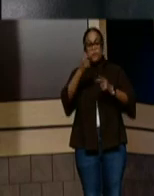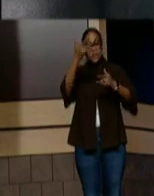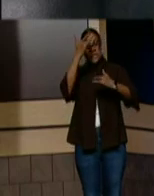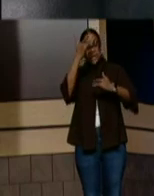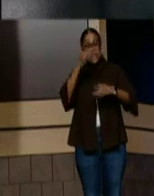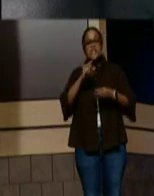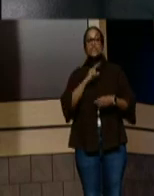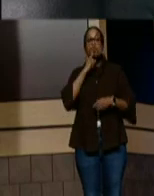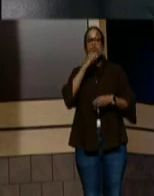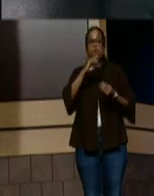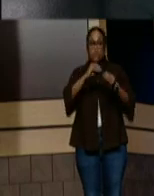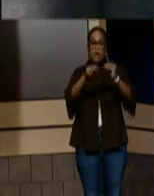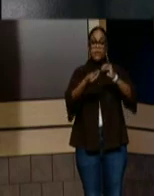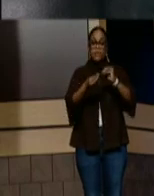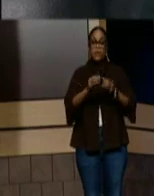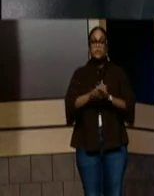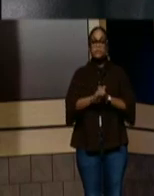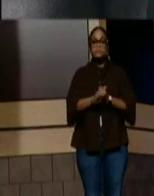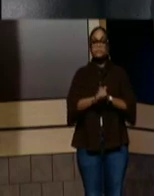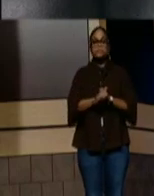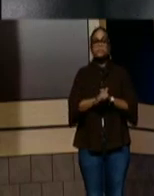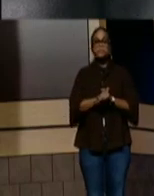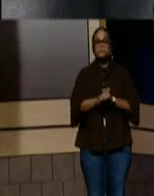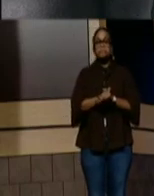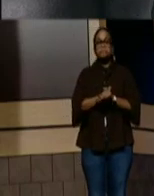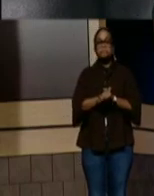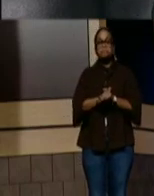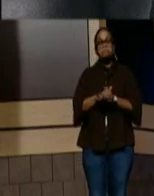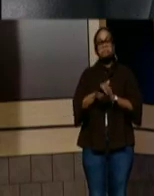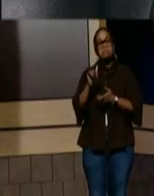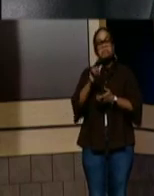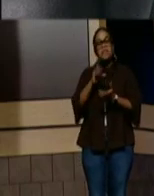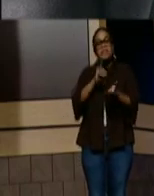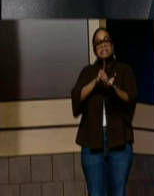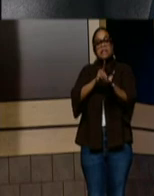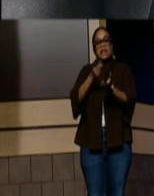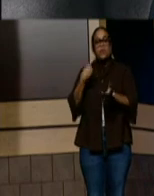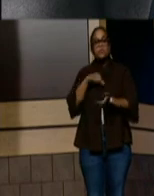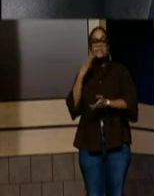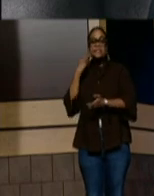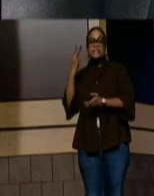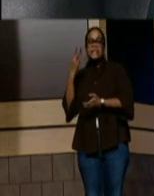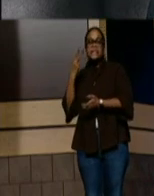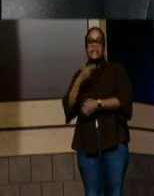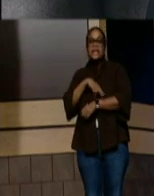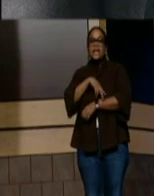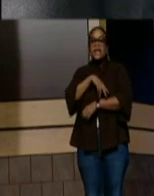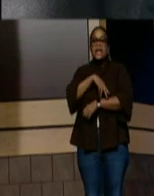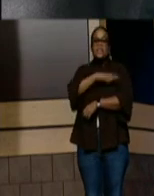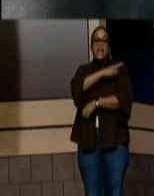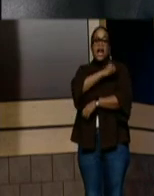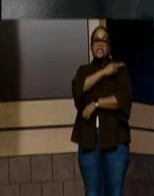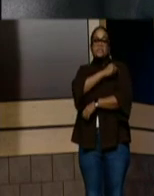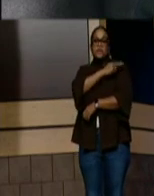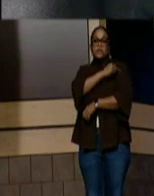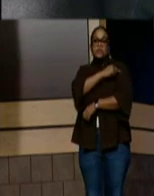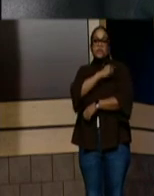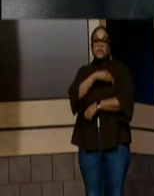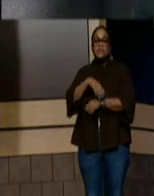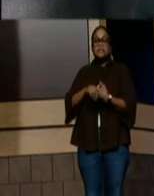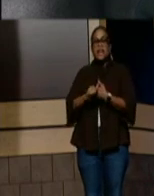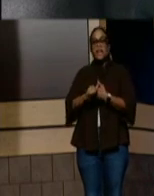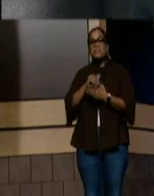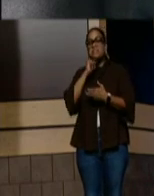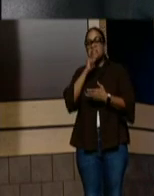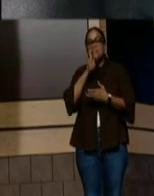number. As a physician, we see it in our hospitals. We see cases now that are mild, that